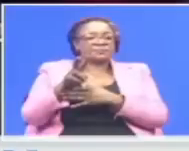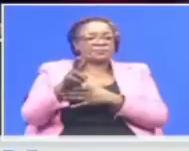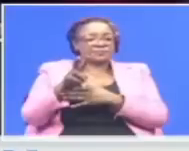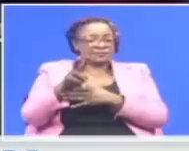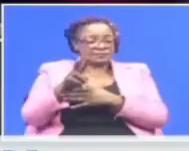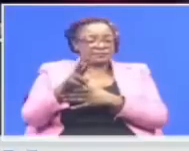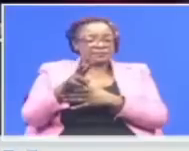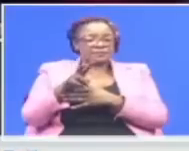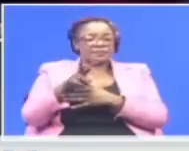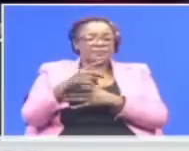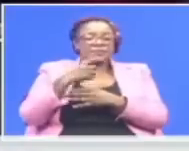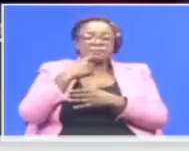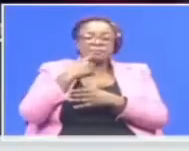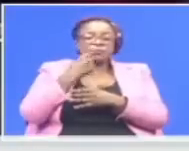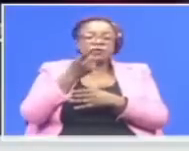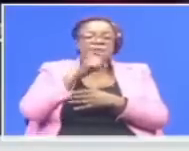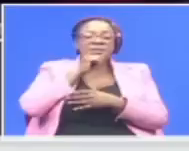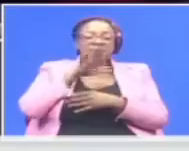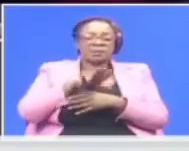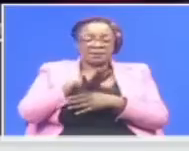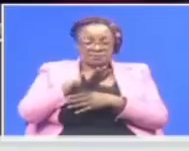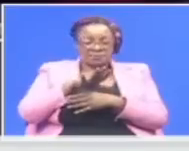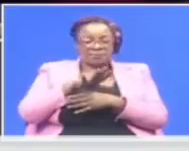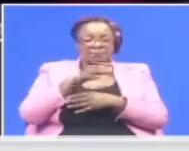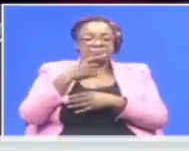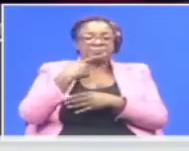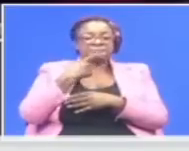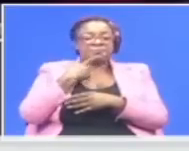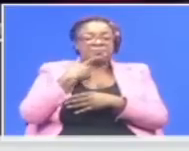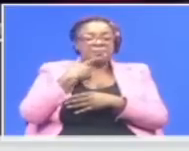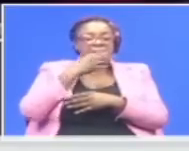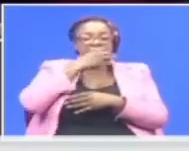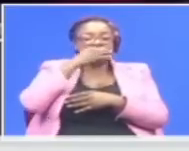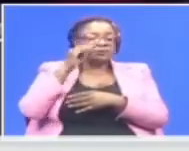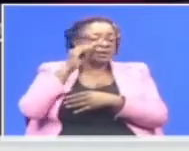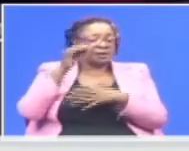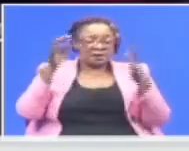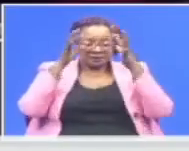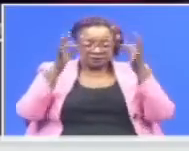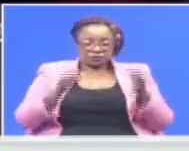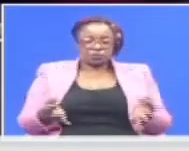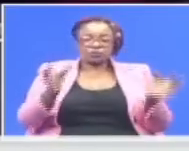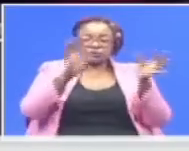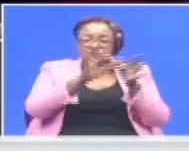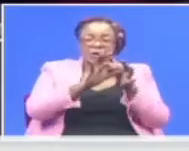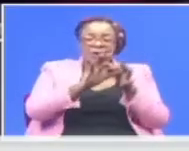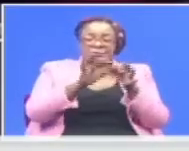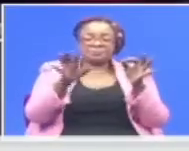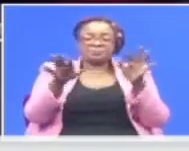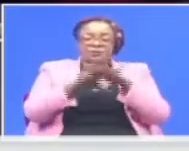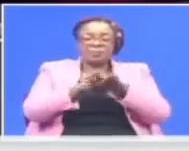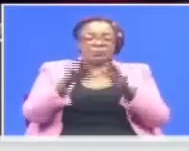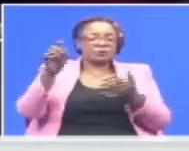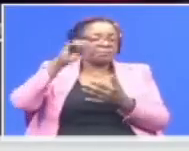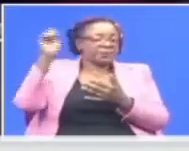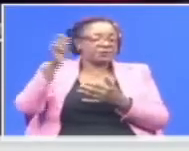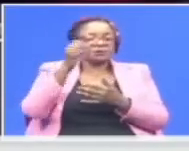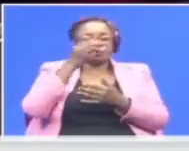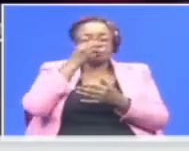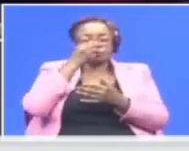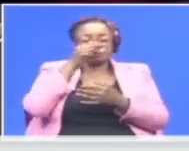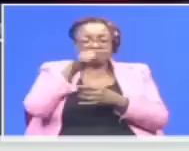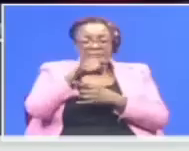Gideon Moi's KANU party officials have labelled Musalia Mudavadi's decision to join forces with Deputy President William Ruto as